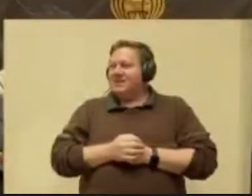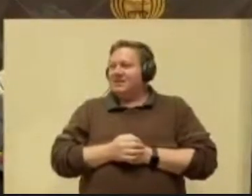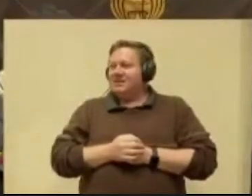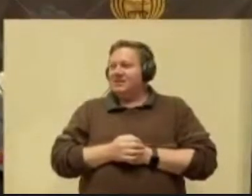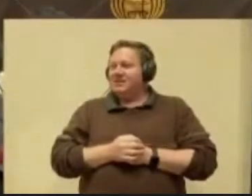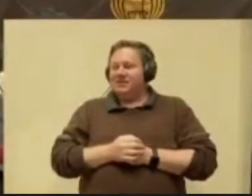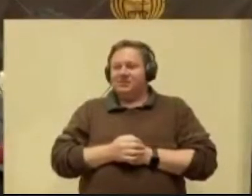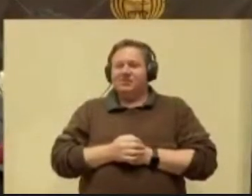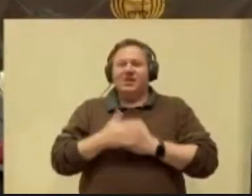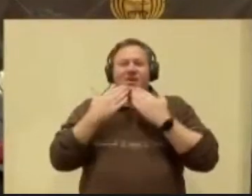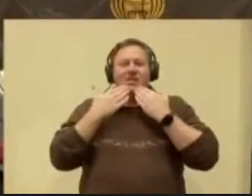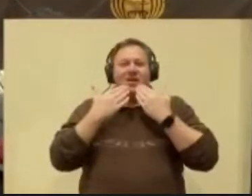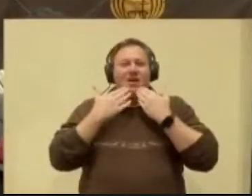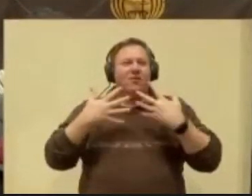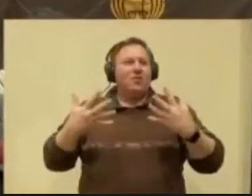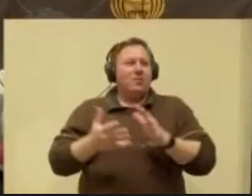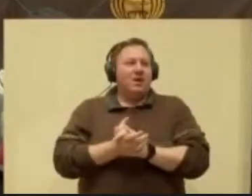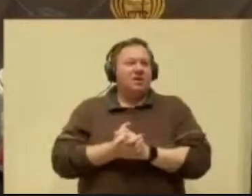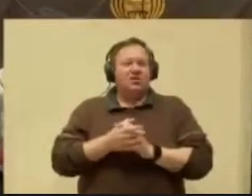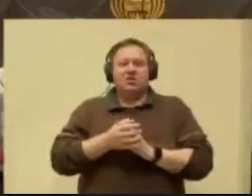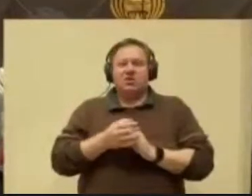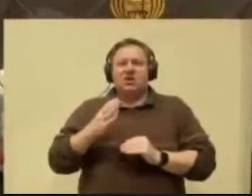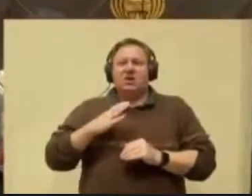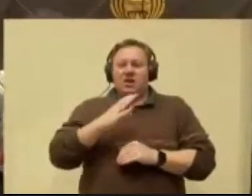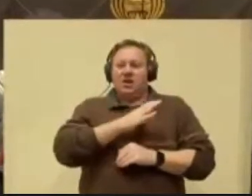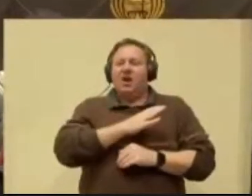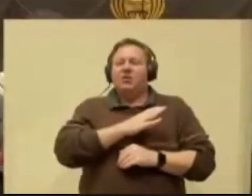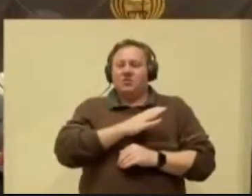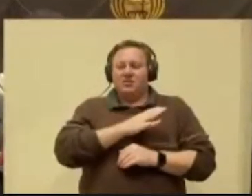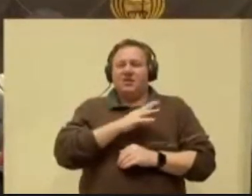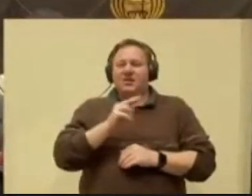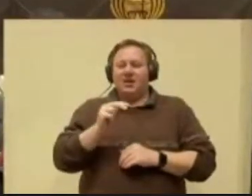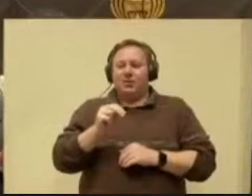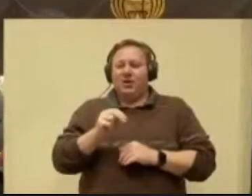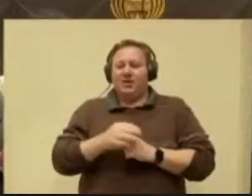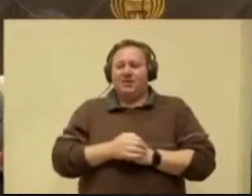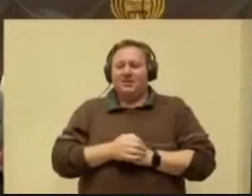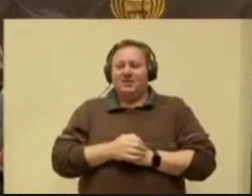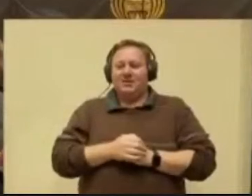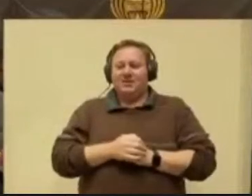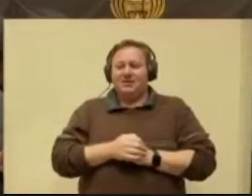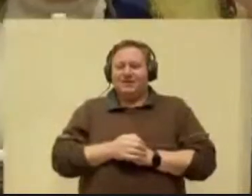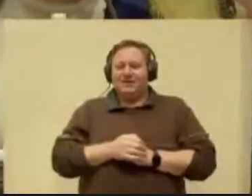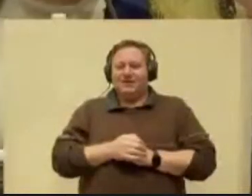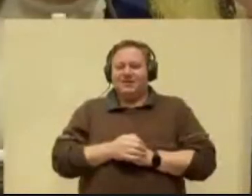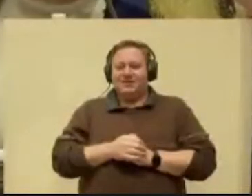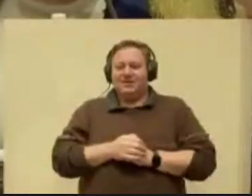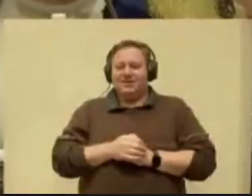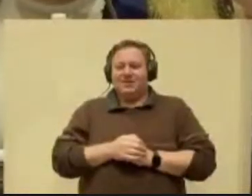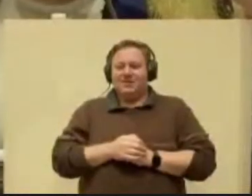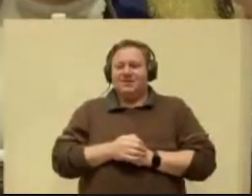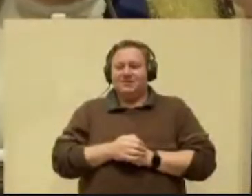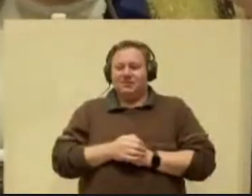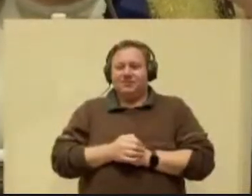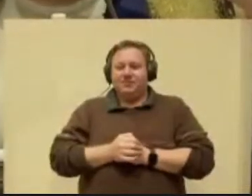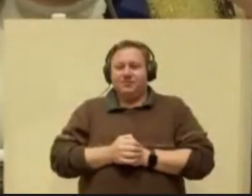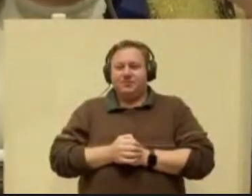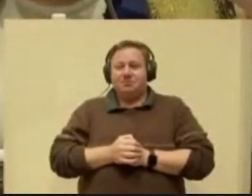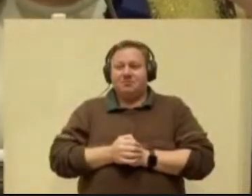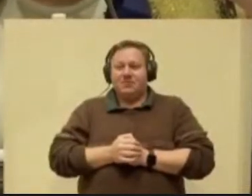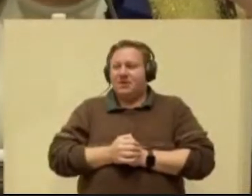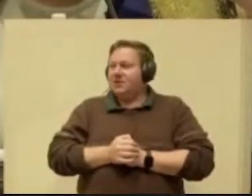thank you thank you very much i am councillor queen the advantage about today's sitting